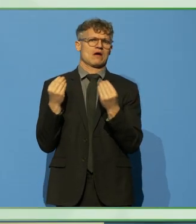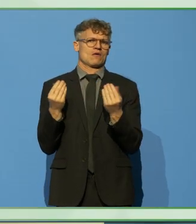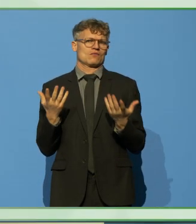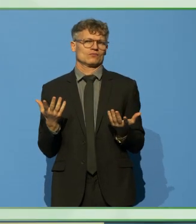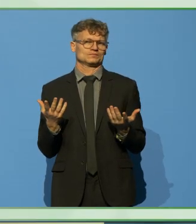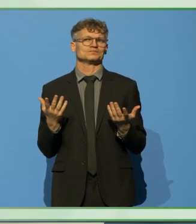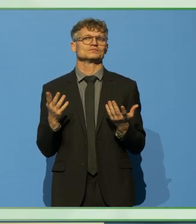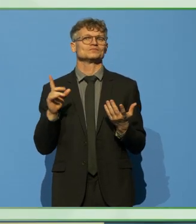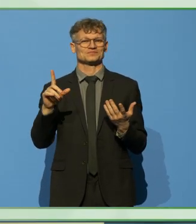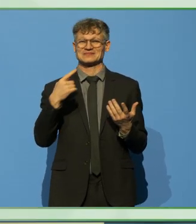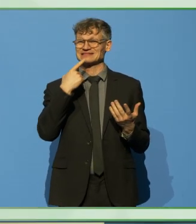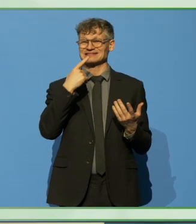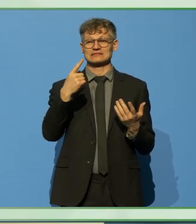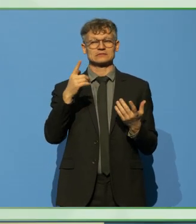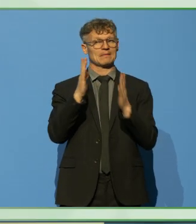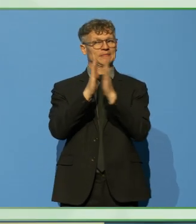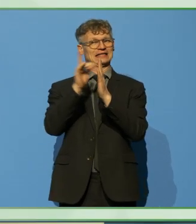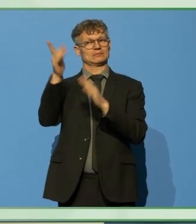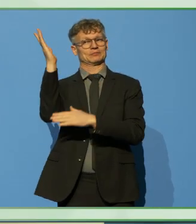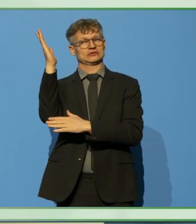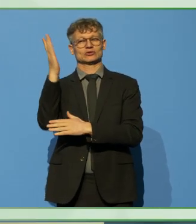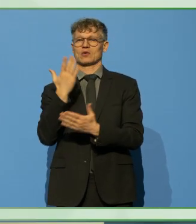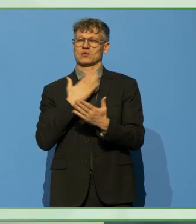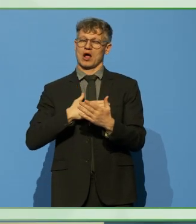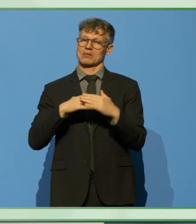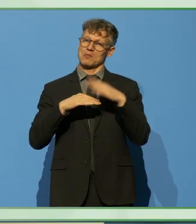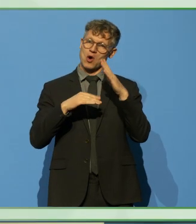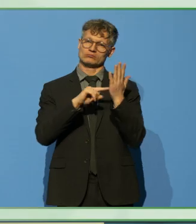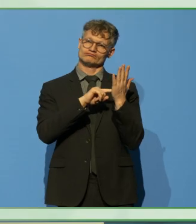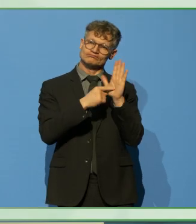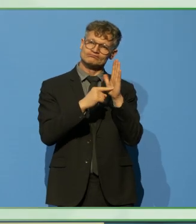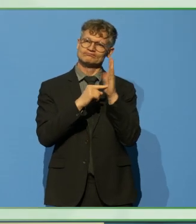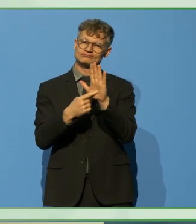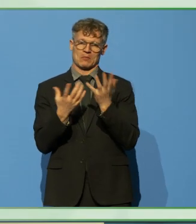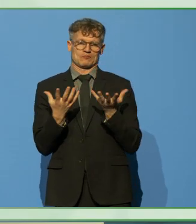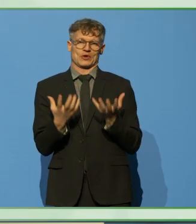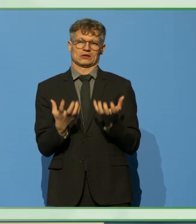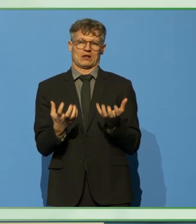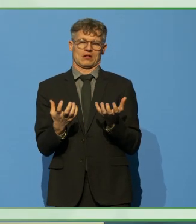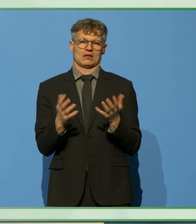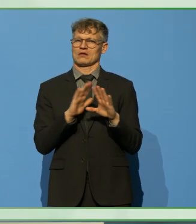as practical as possible. So I brought 2 slides with me today, and if I